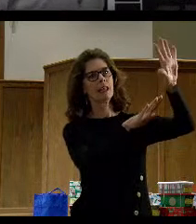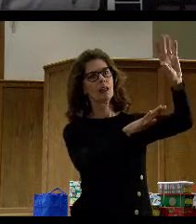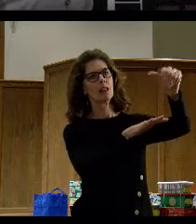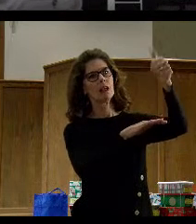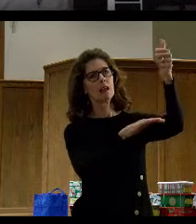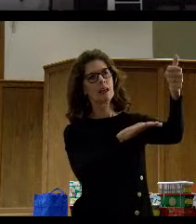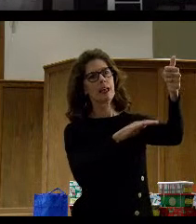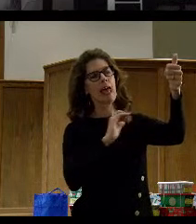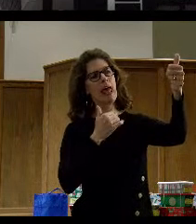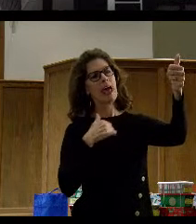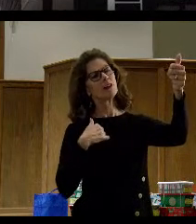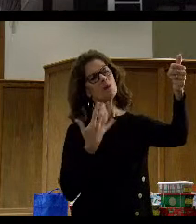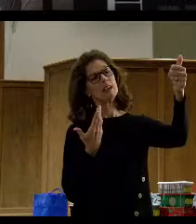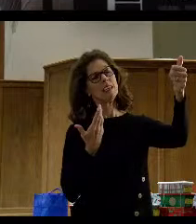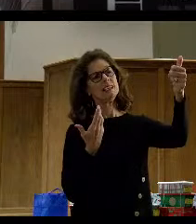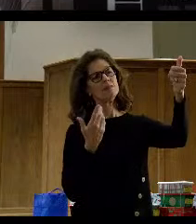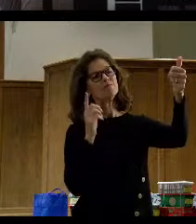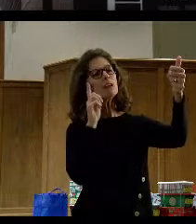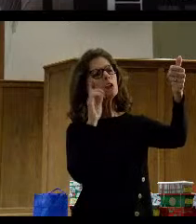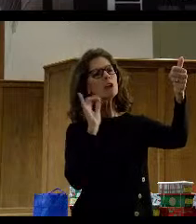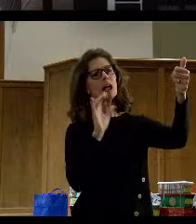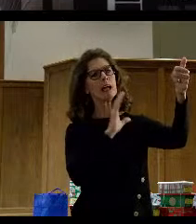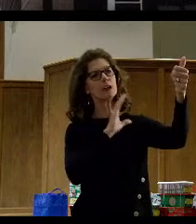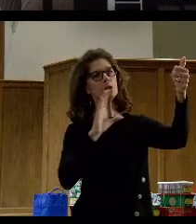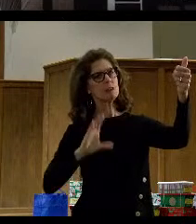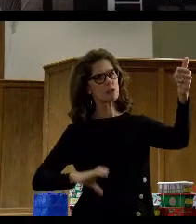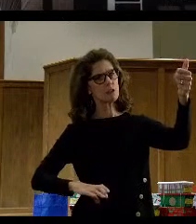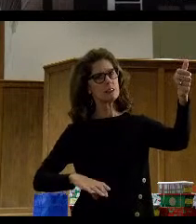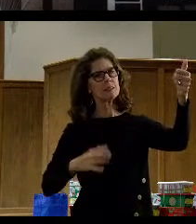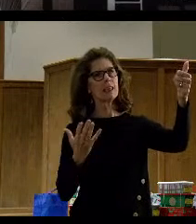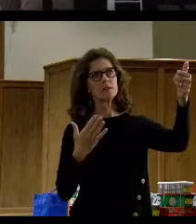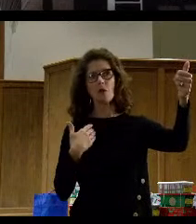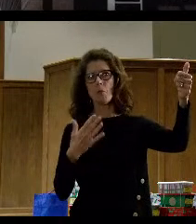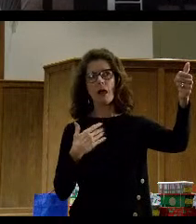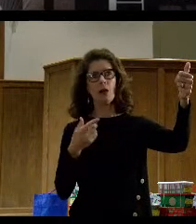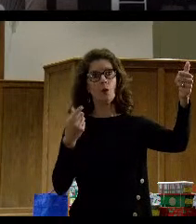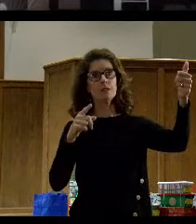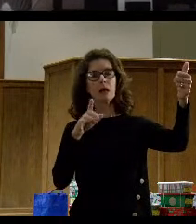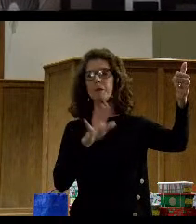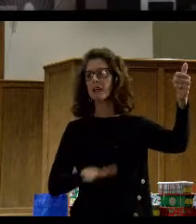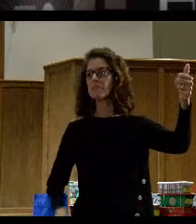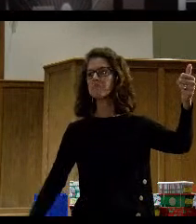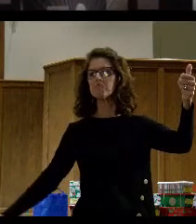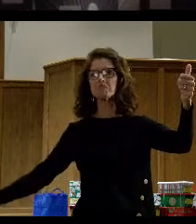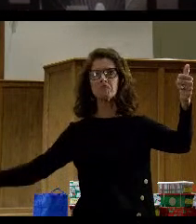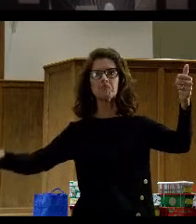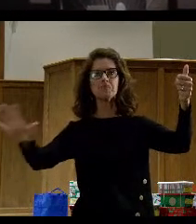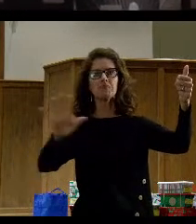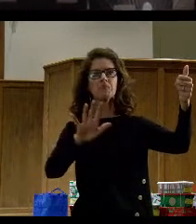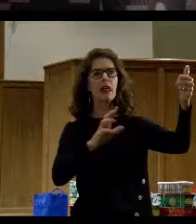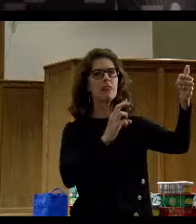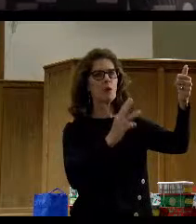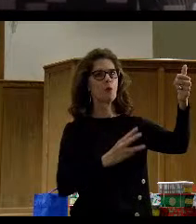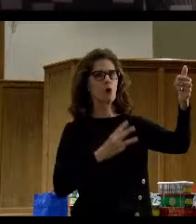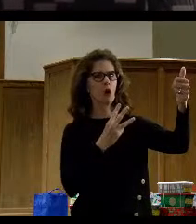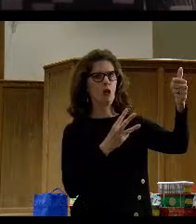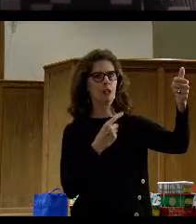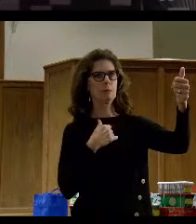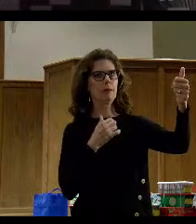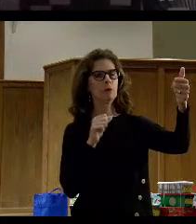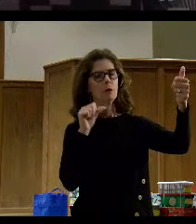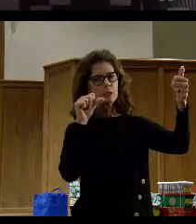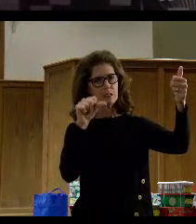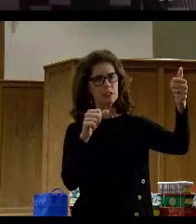of Christians that no matter what's going on in the world, that we're consistently salt and we're consistently